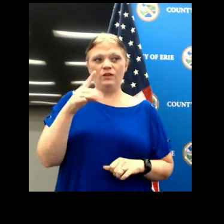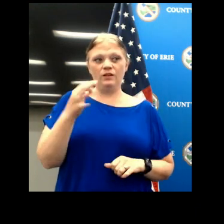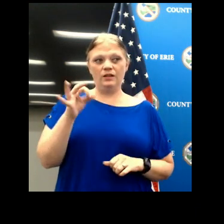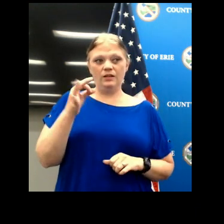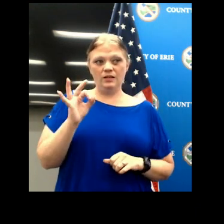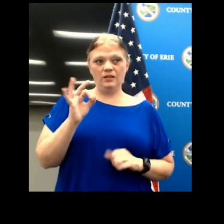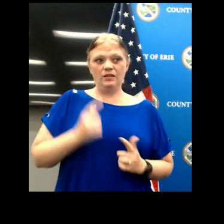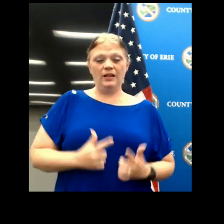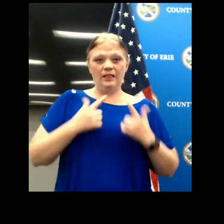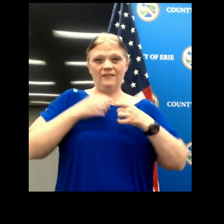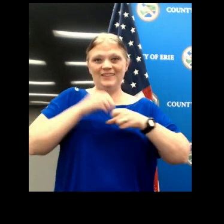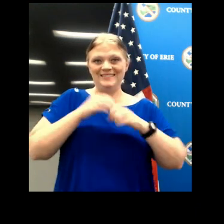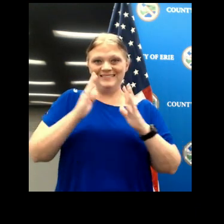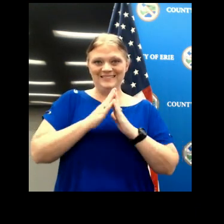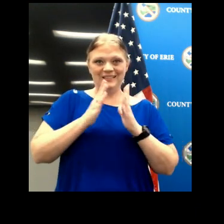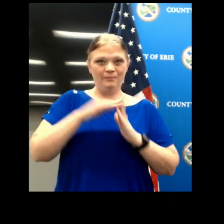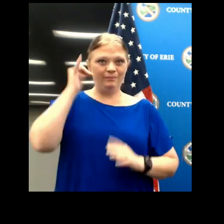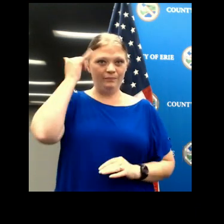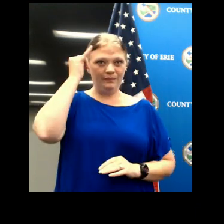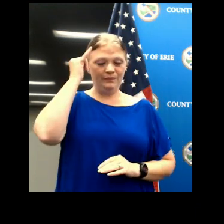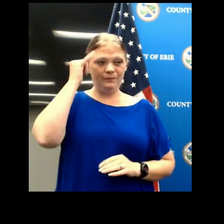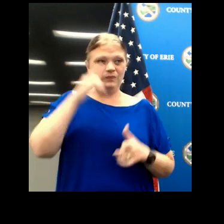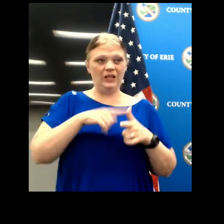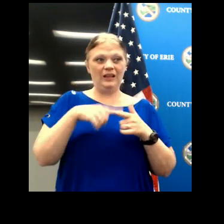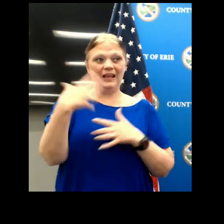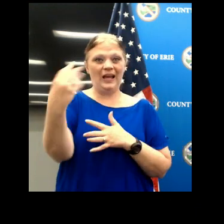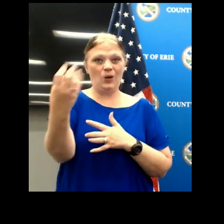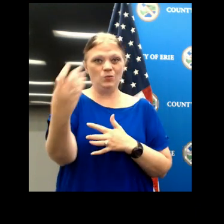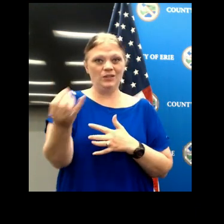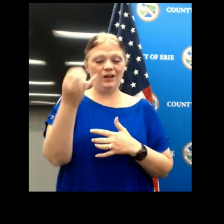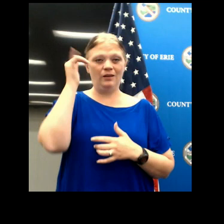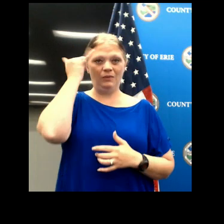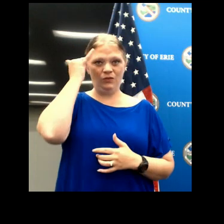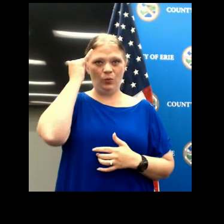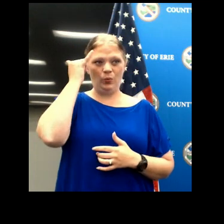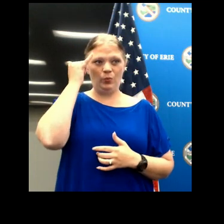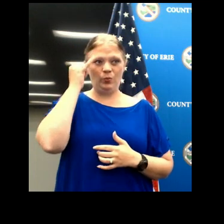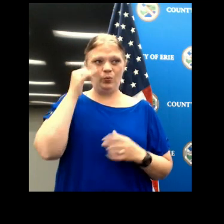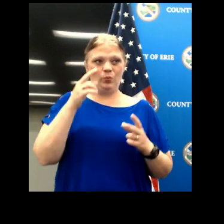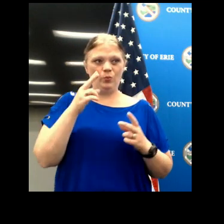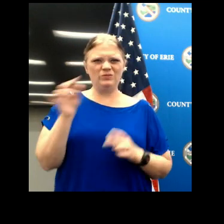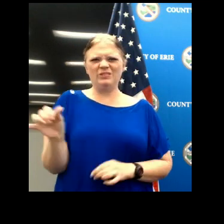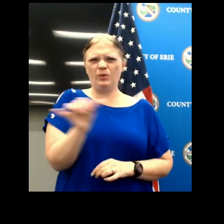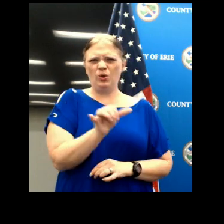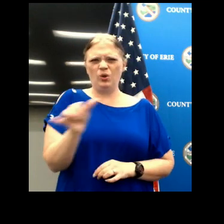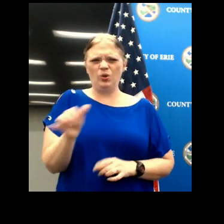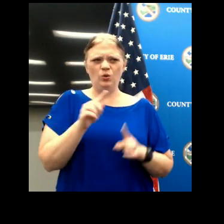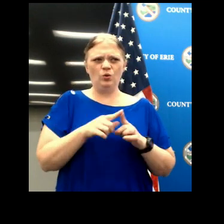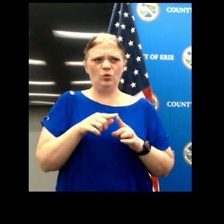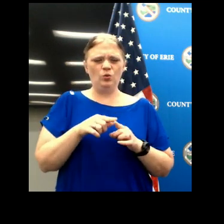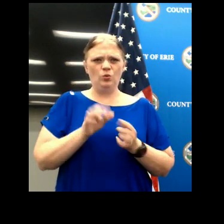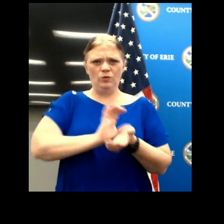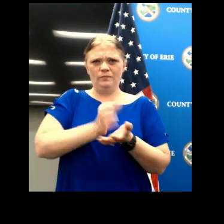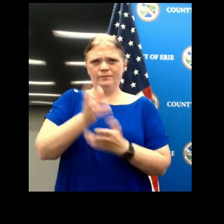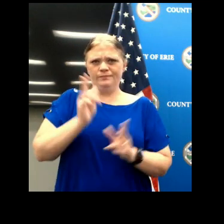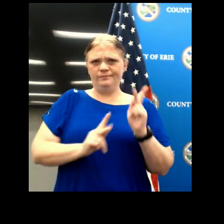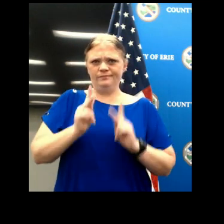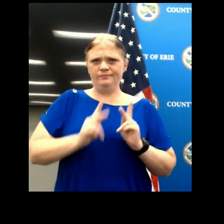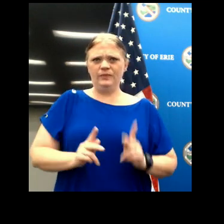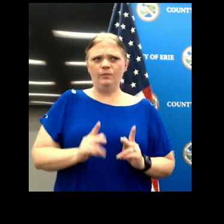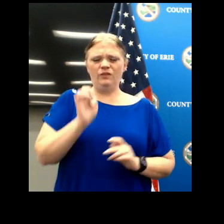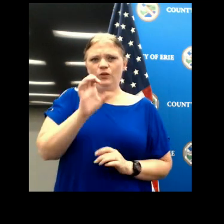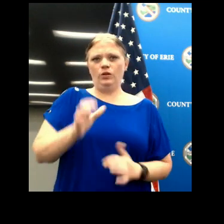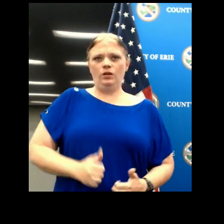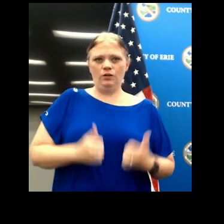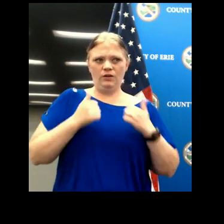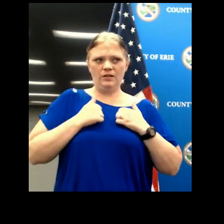who live in the city of Buffalo and who live outside of the city of Buffalo is very similar to our population of Erie County residents who